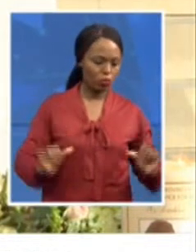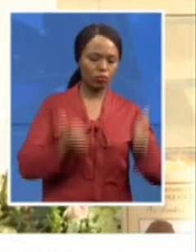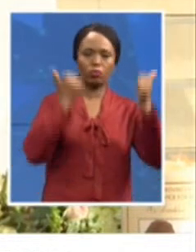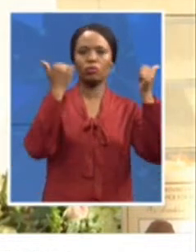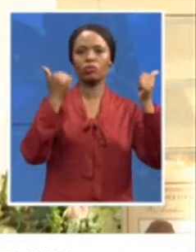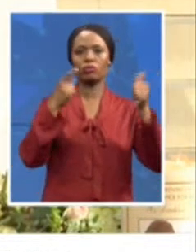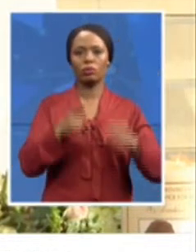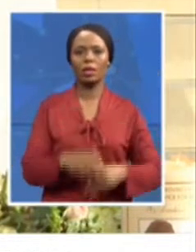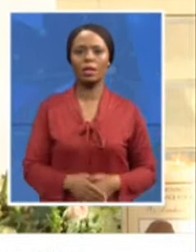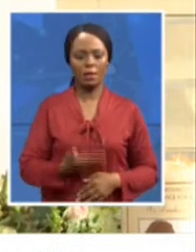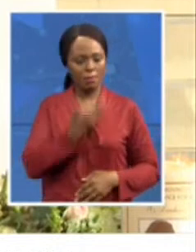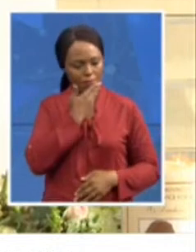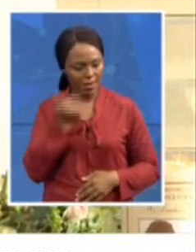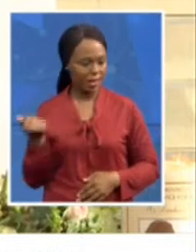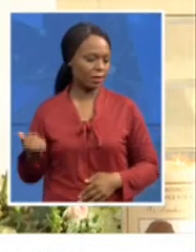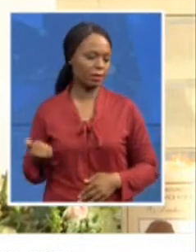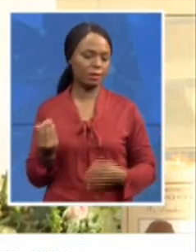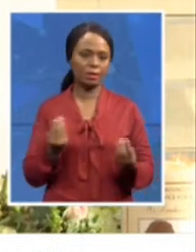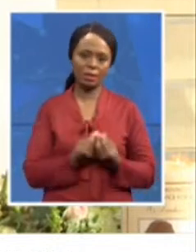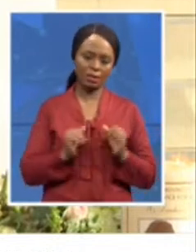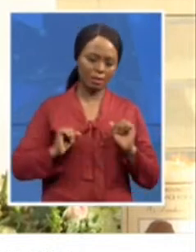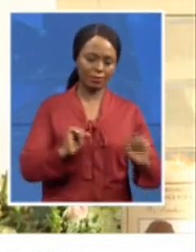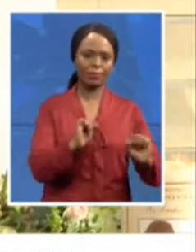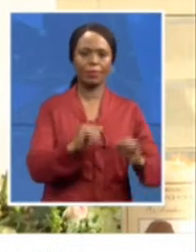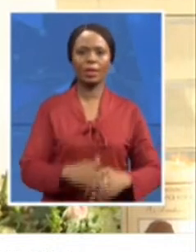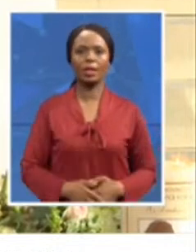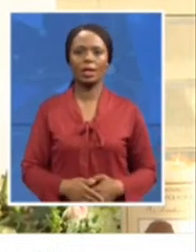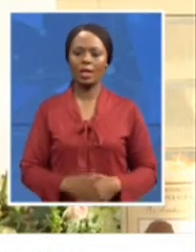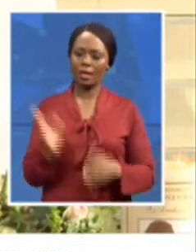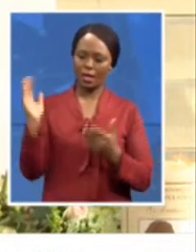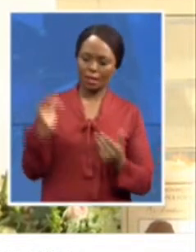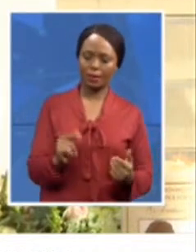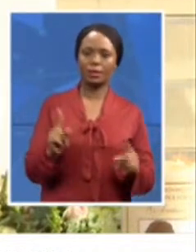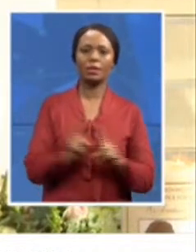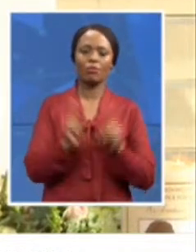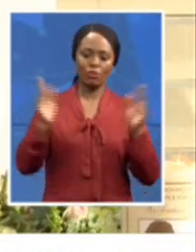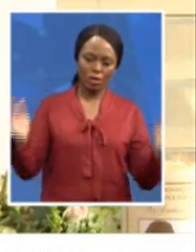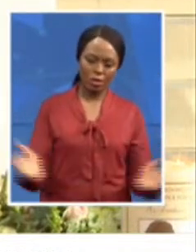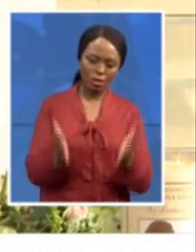expected and encouraged the same of all those who surrounded her.